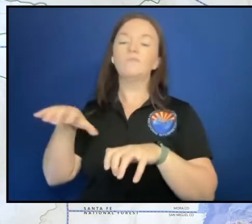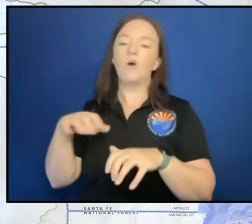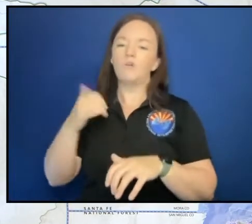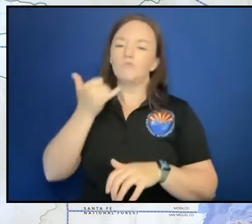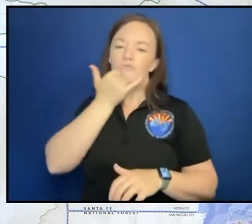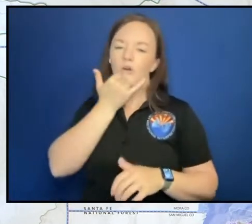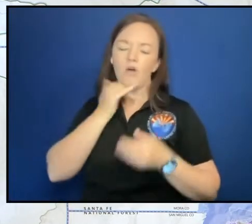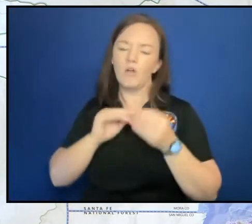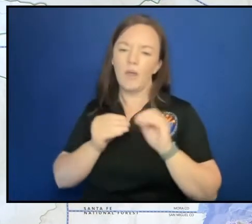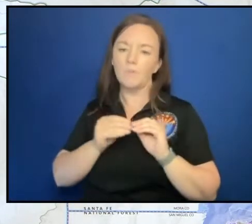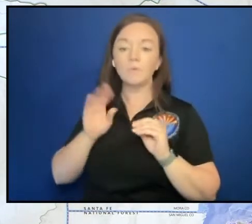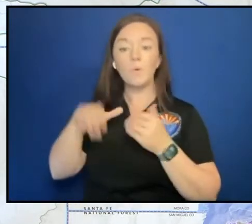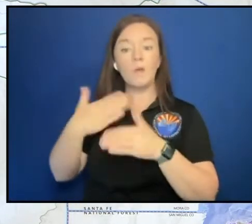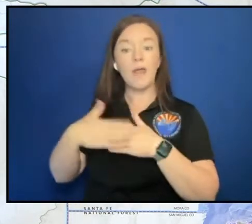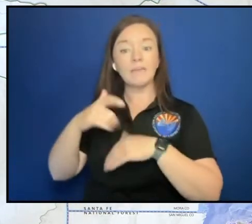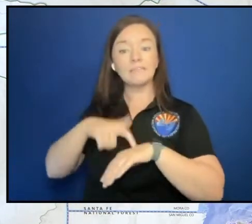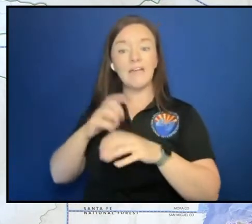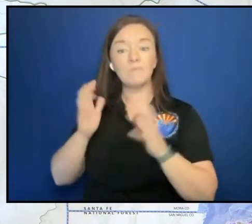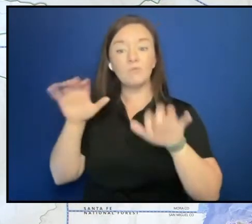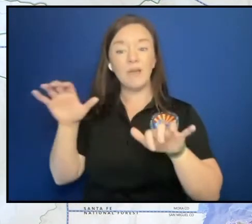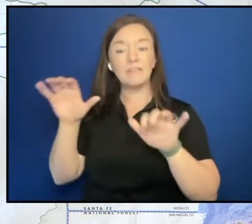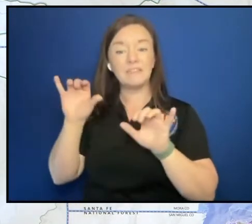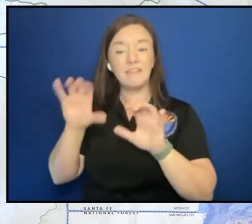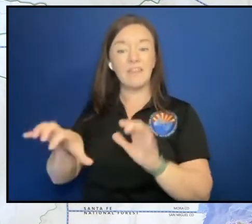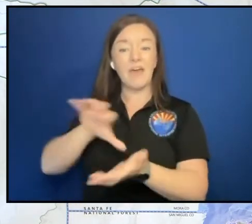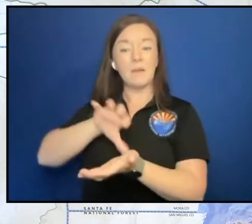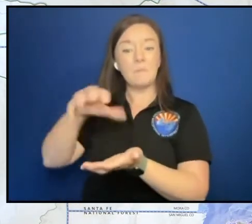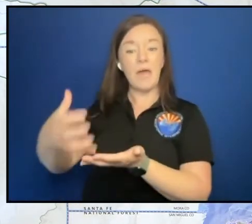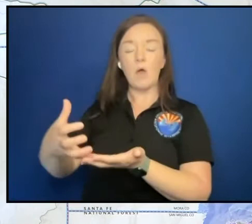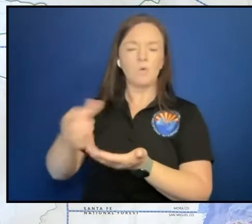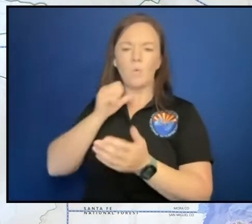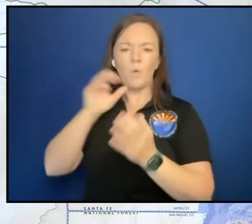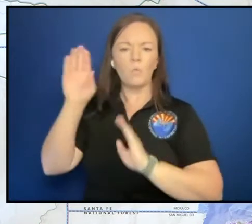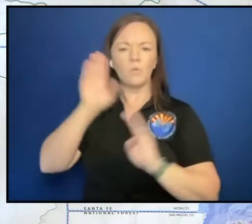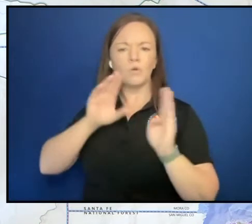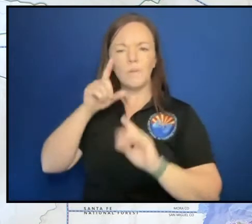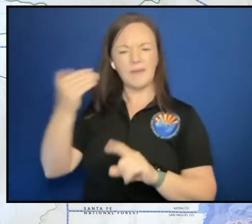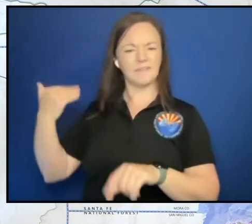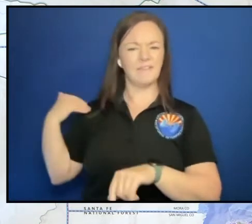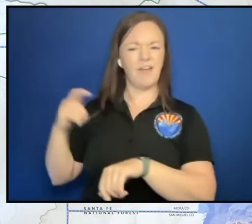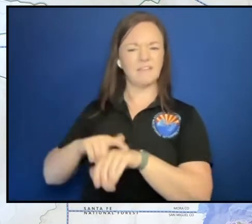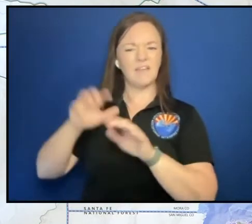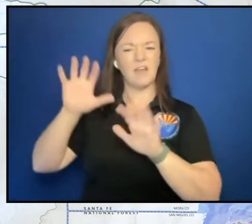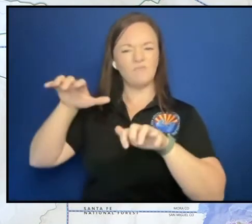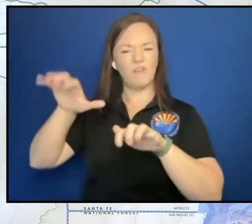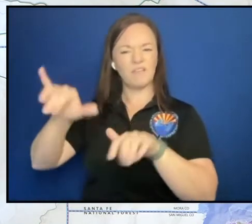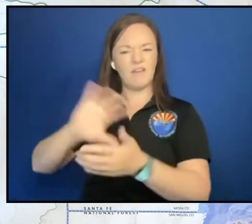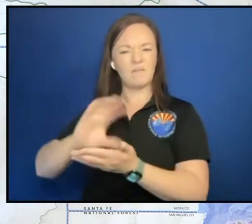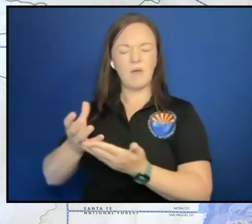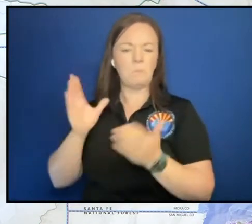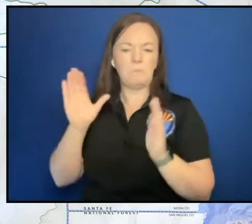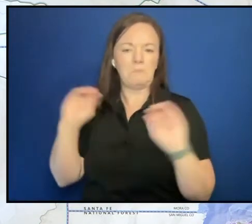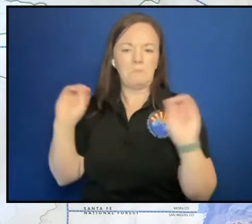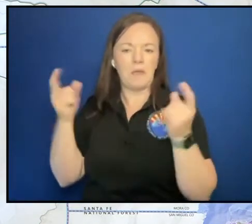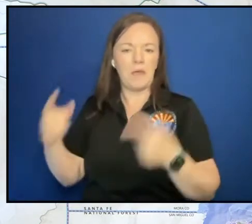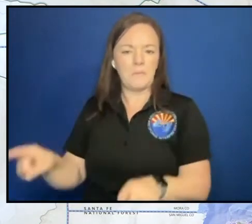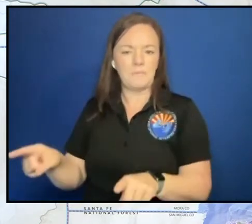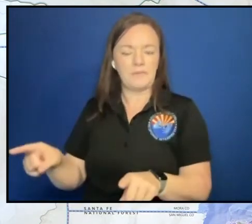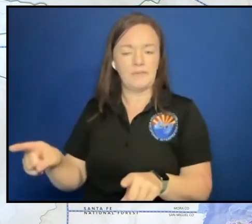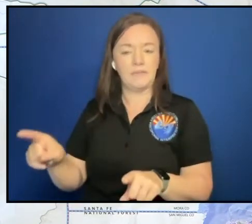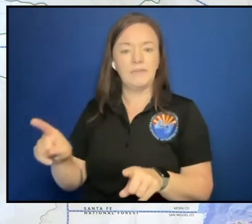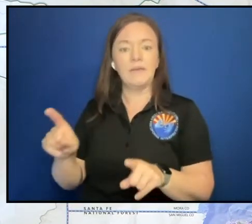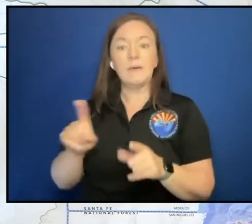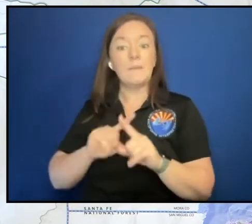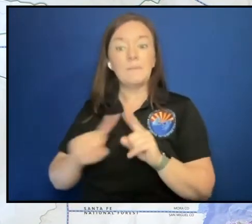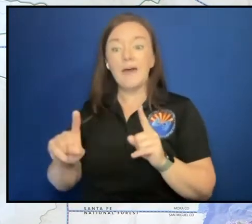I'm not going to worry about it. Because last time it rained that much, nothing bad happened. Well, maybe the next time it rains that much, instead of doing it